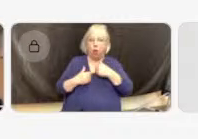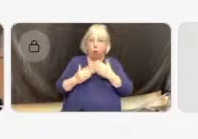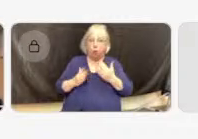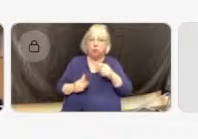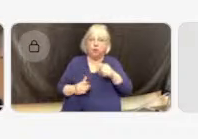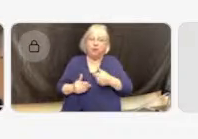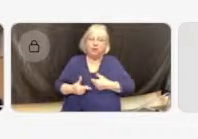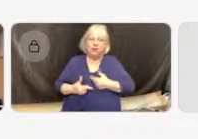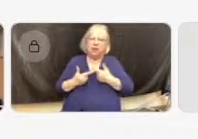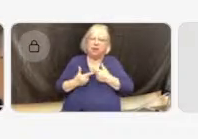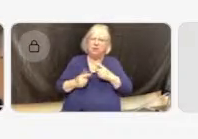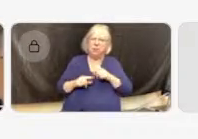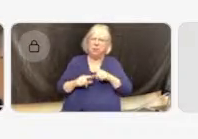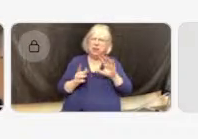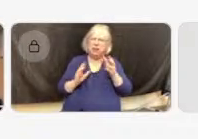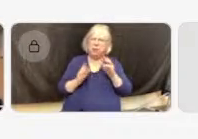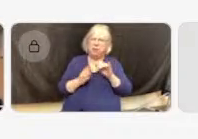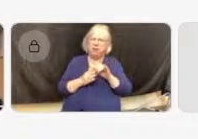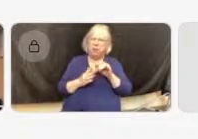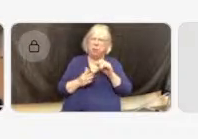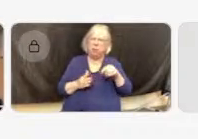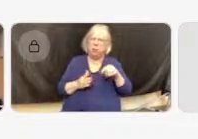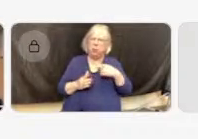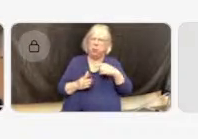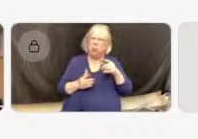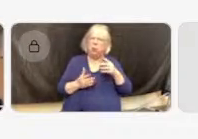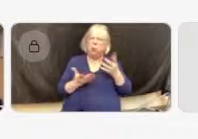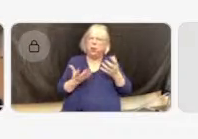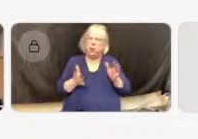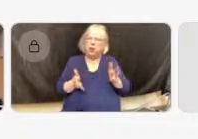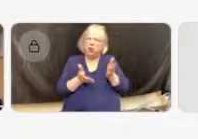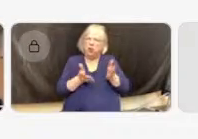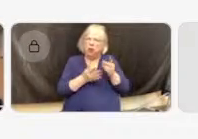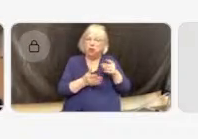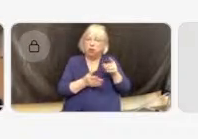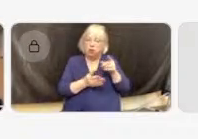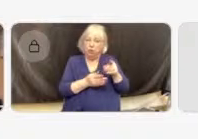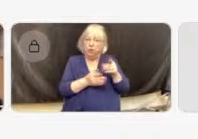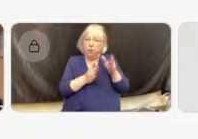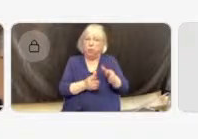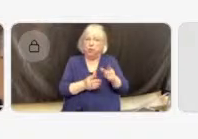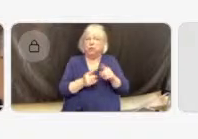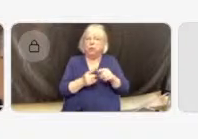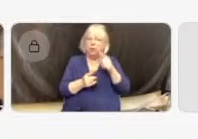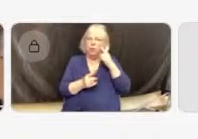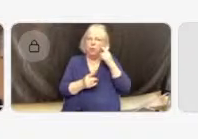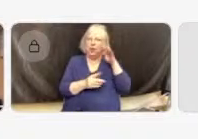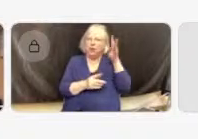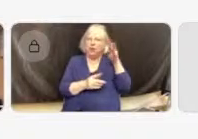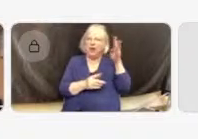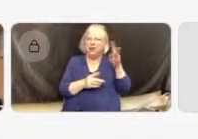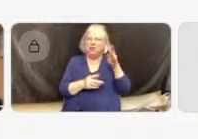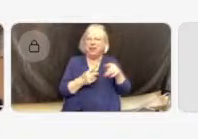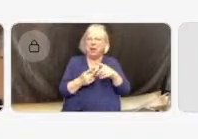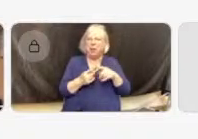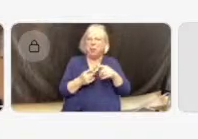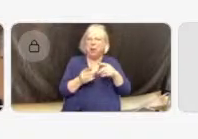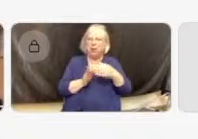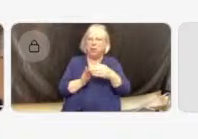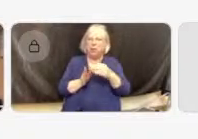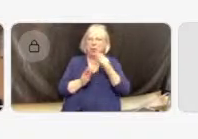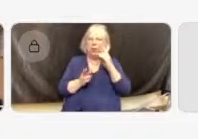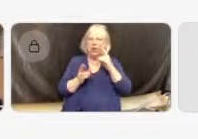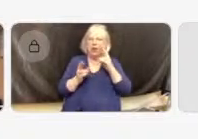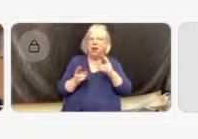to creatively think of a way to use that property in a way that it honors